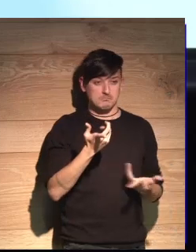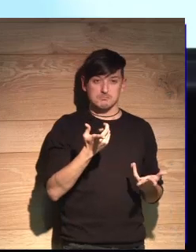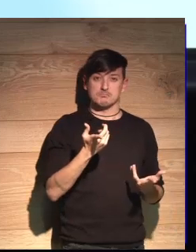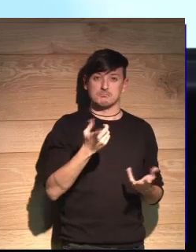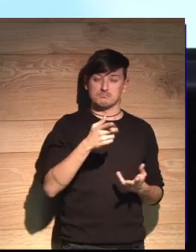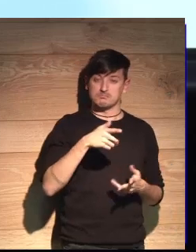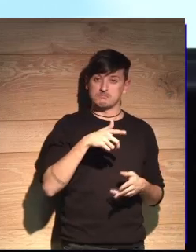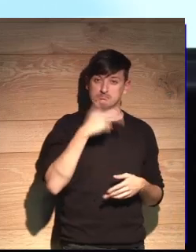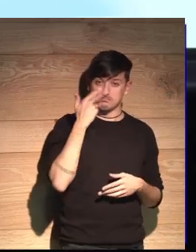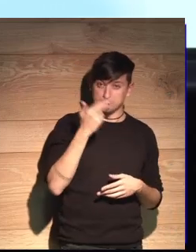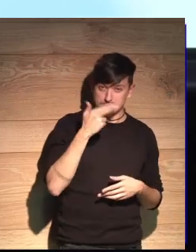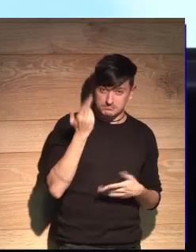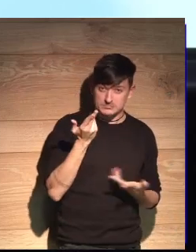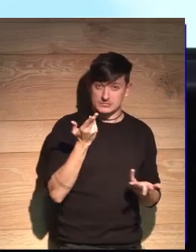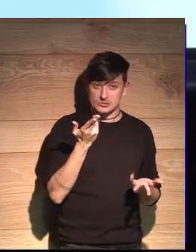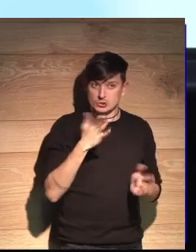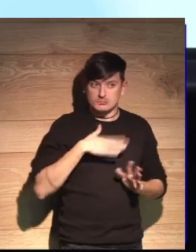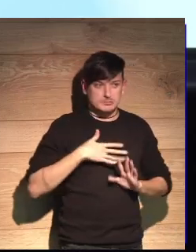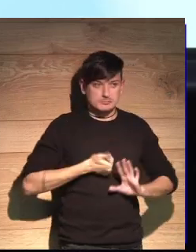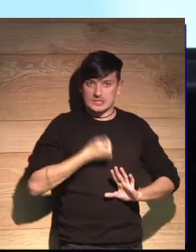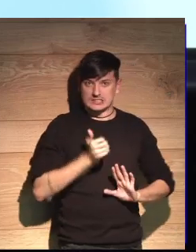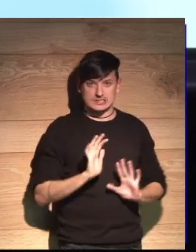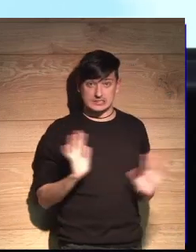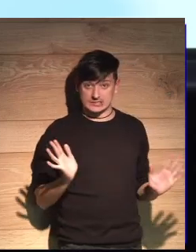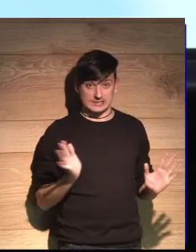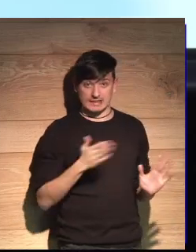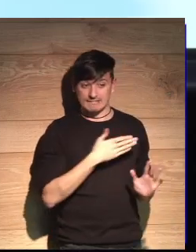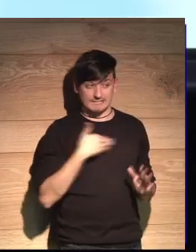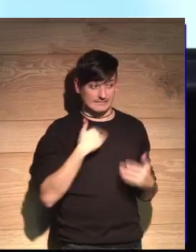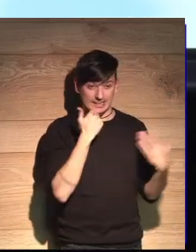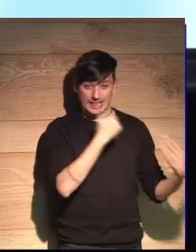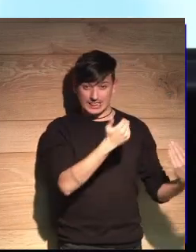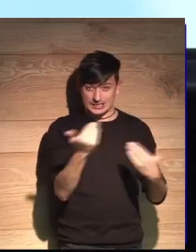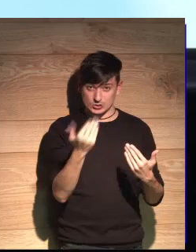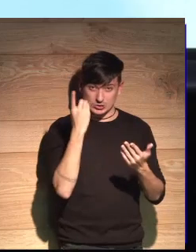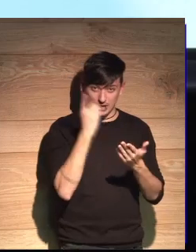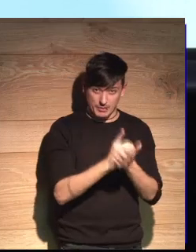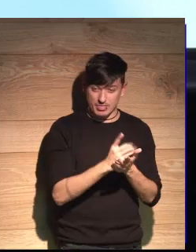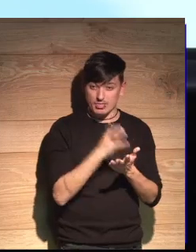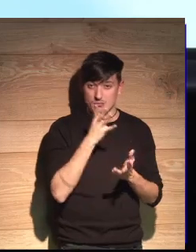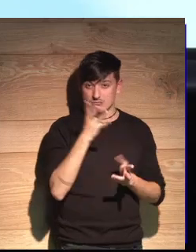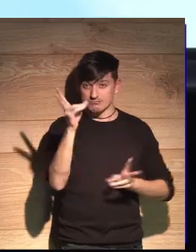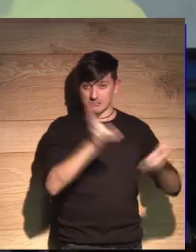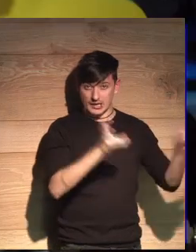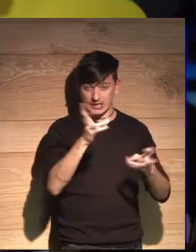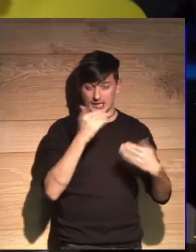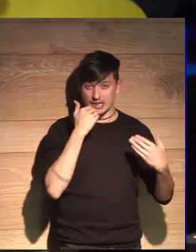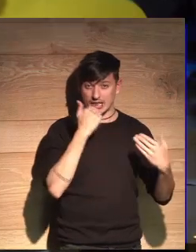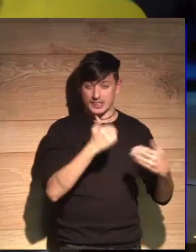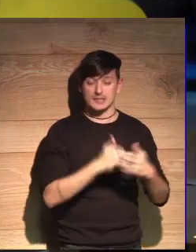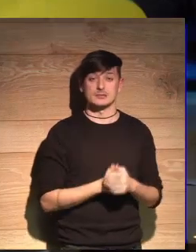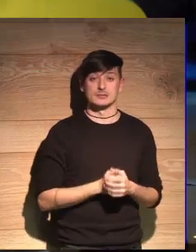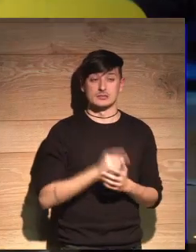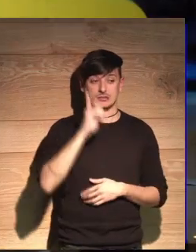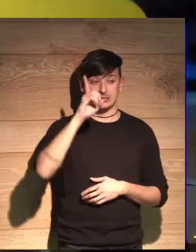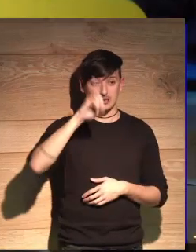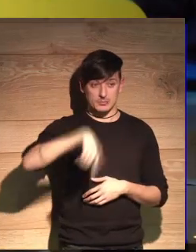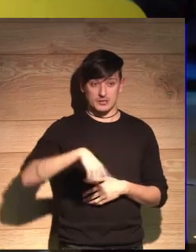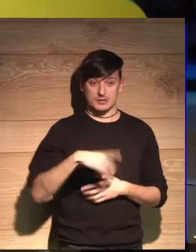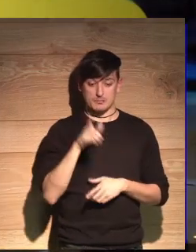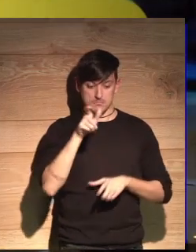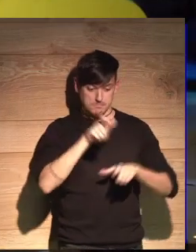generate debates in these meetings and beyond these meetings. And that's all for me. I would like to thank you again, your presence here. I would like